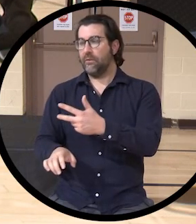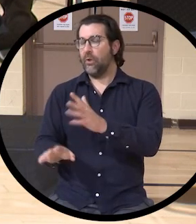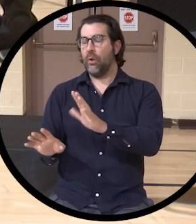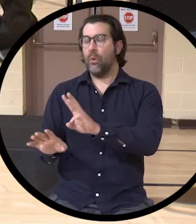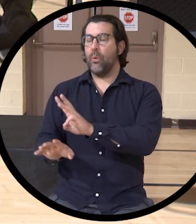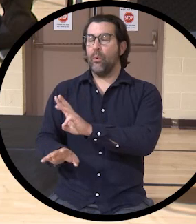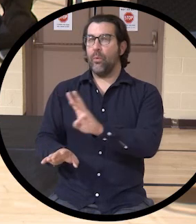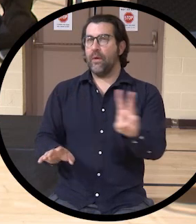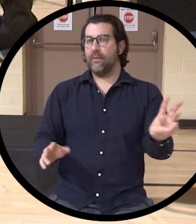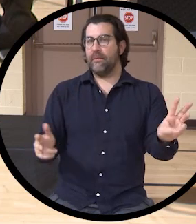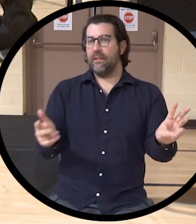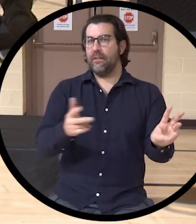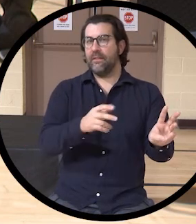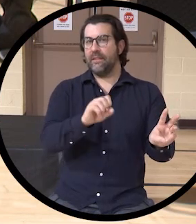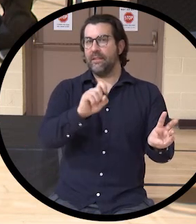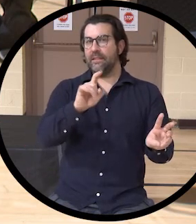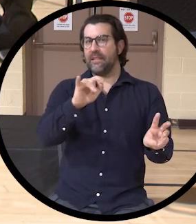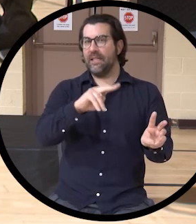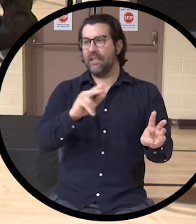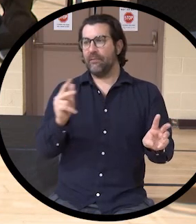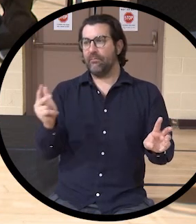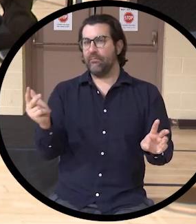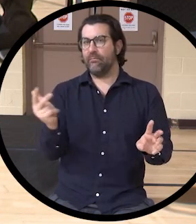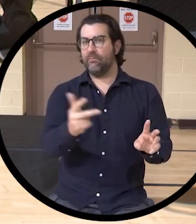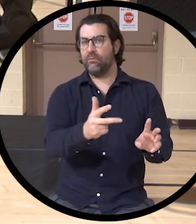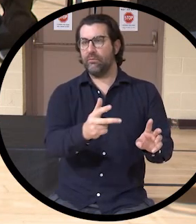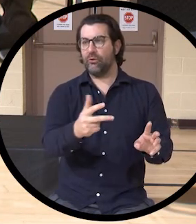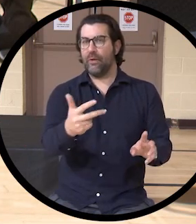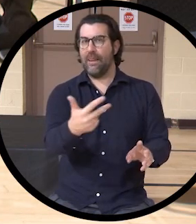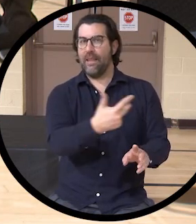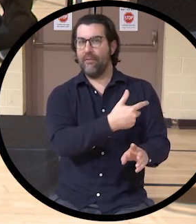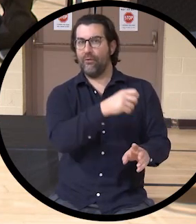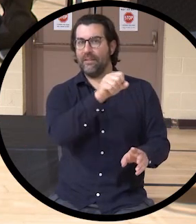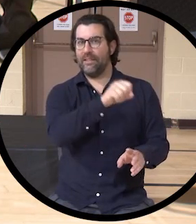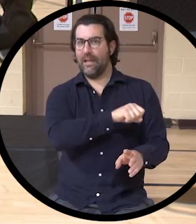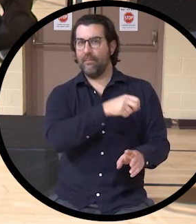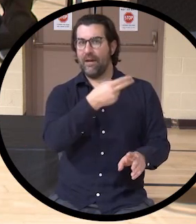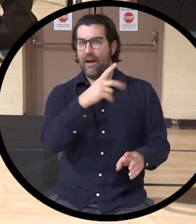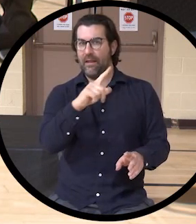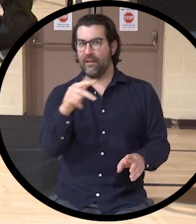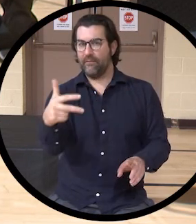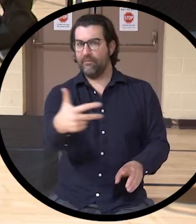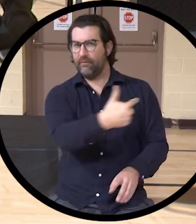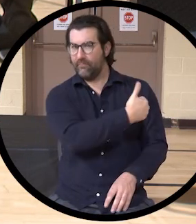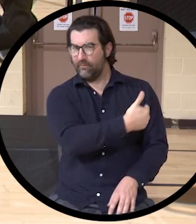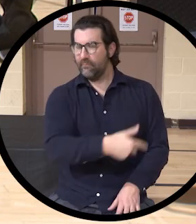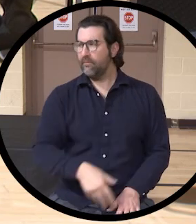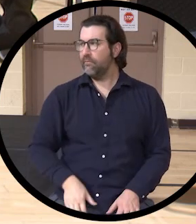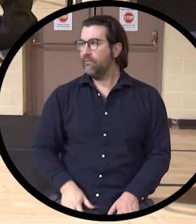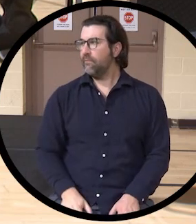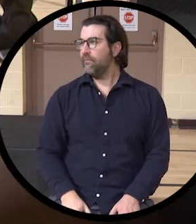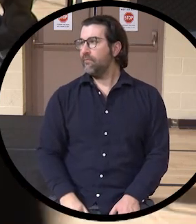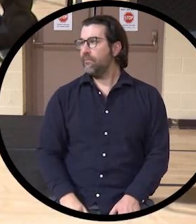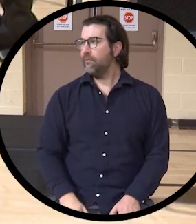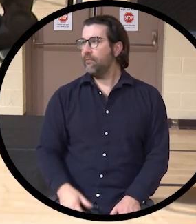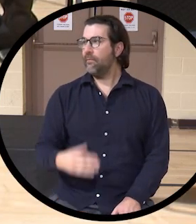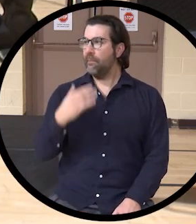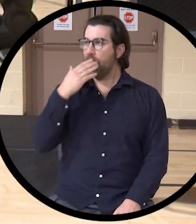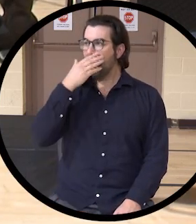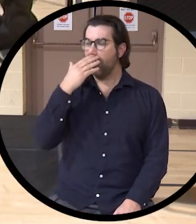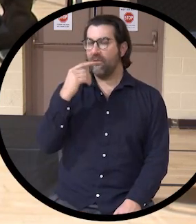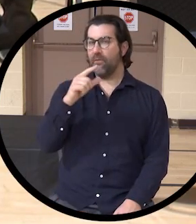westbound, sorry. Westbound Stanton, turning left onto southbound Highland. okay. From number 2 a